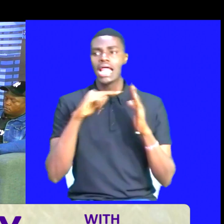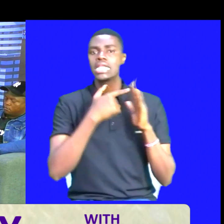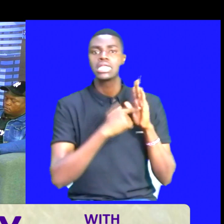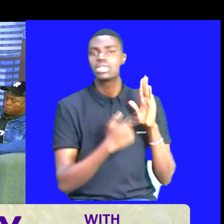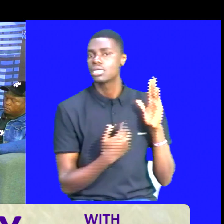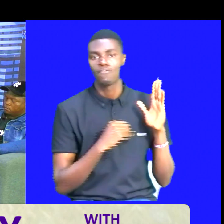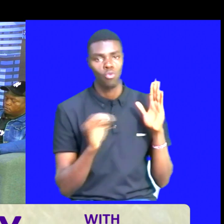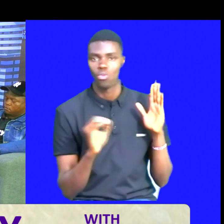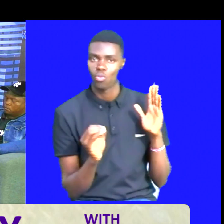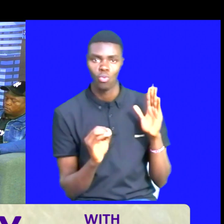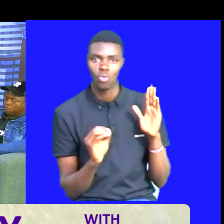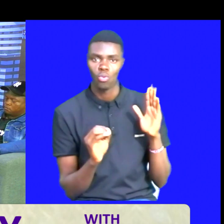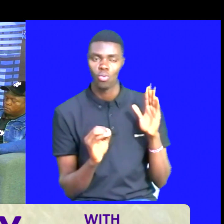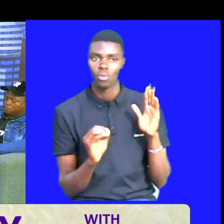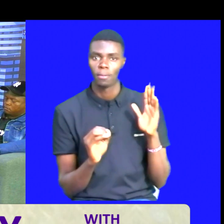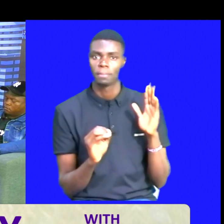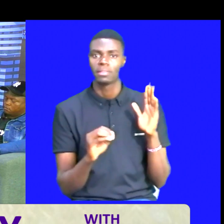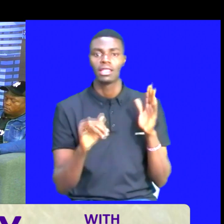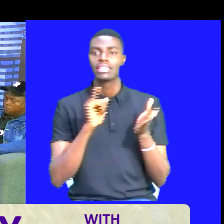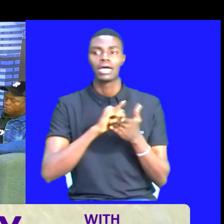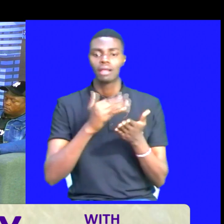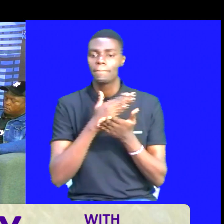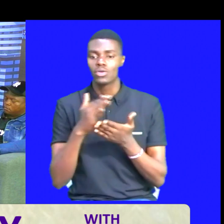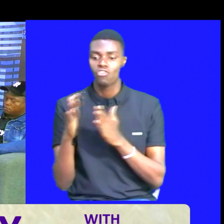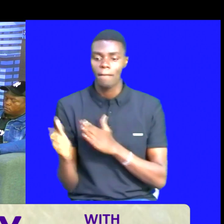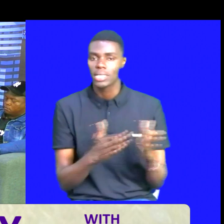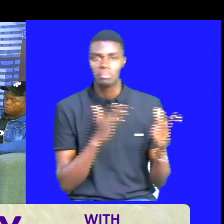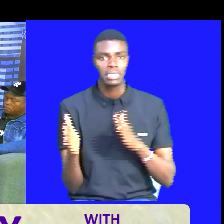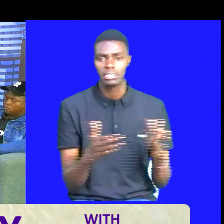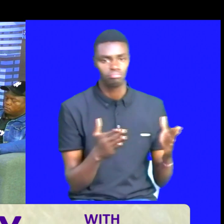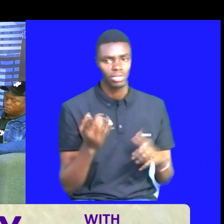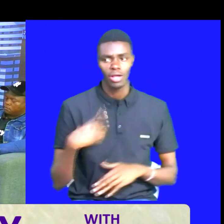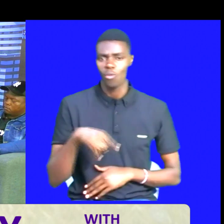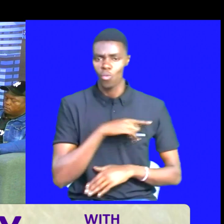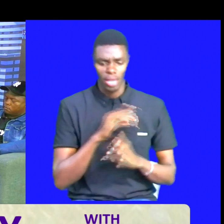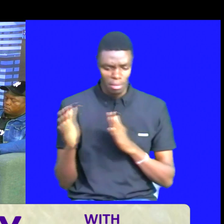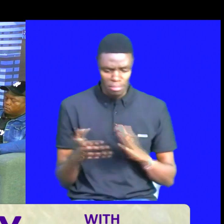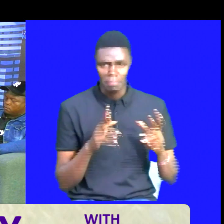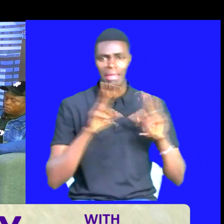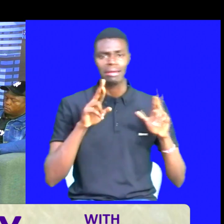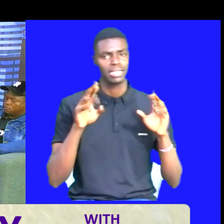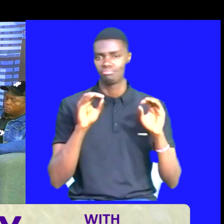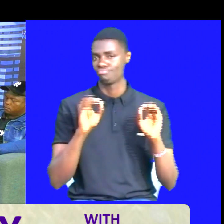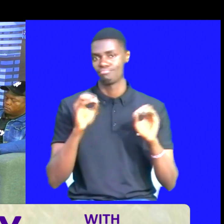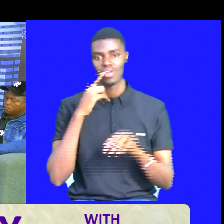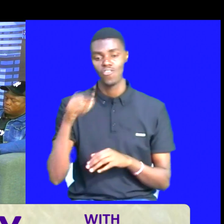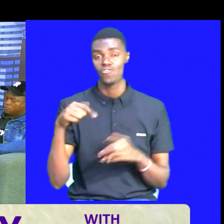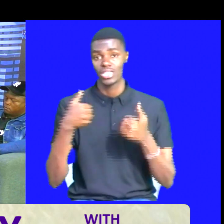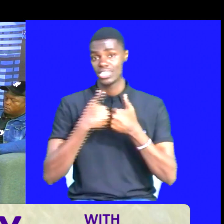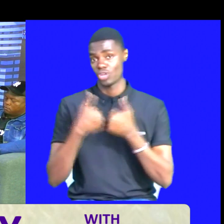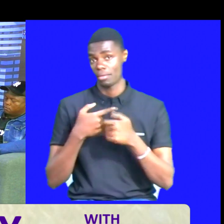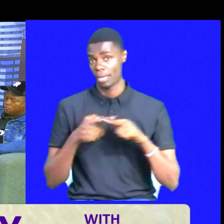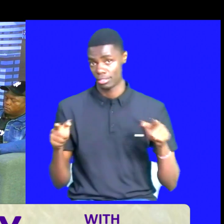That, and that part of preparedness, we were not really that prepared. Right. For this tournament.